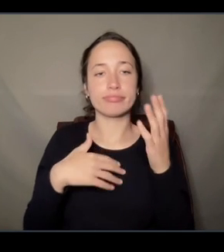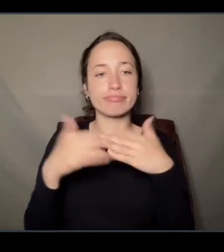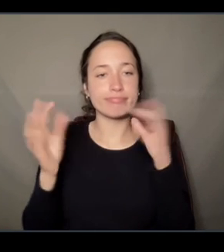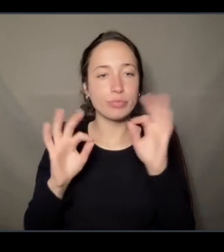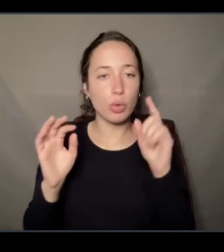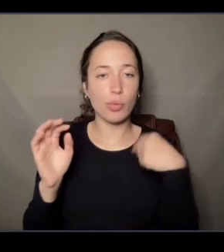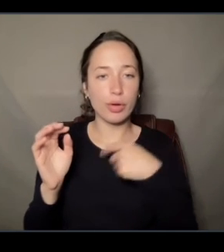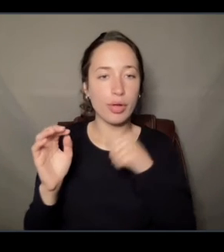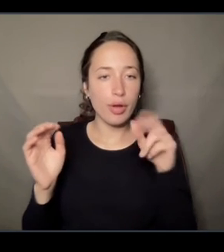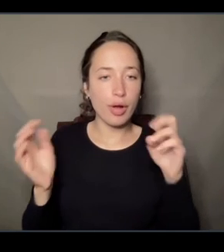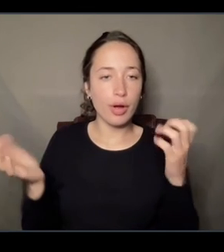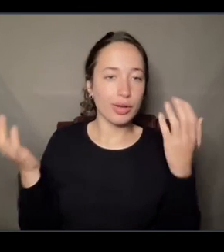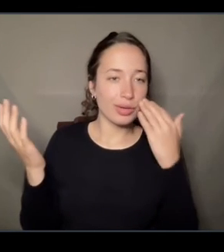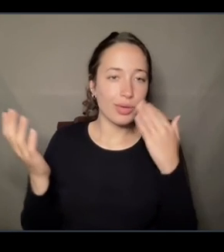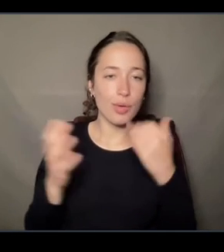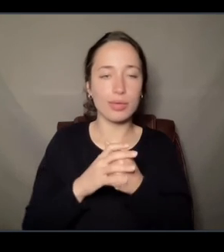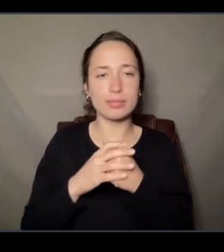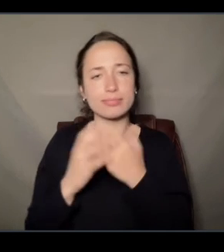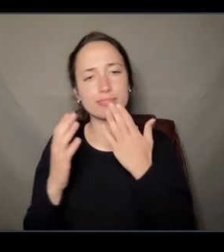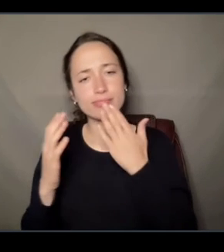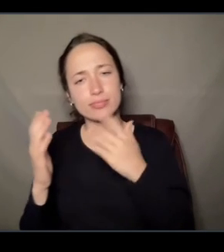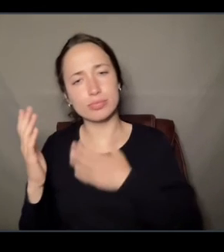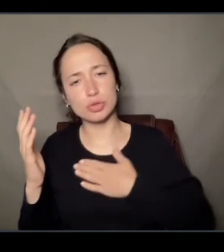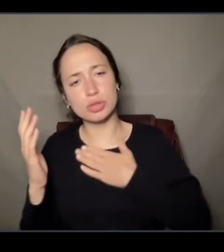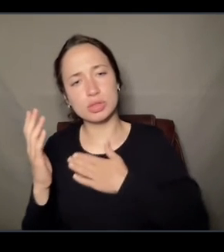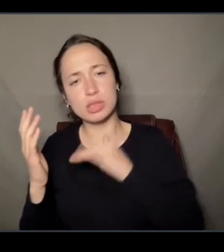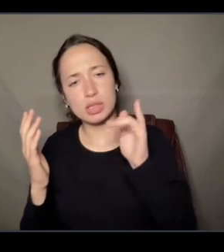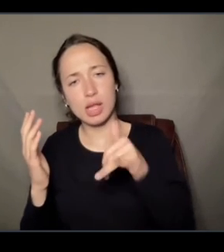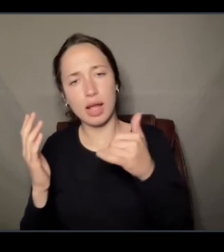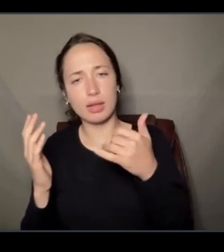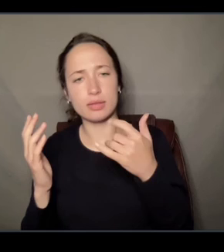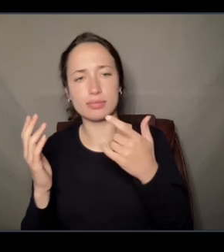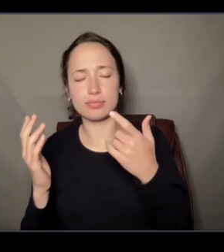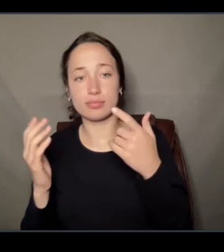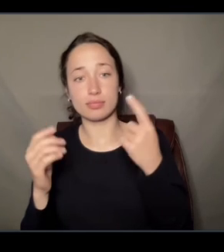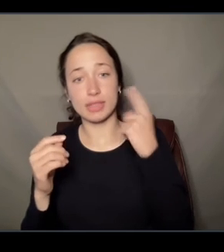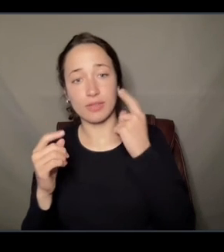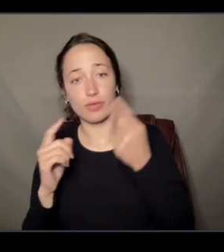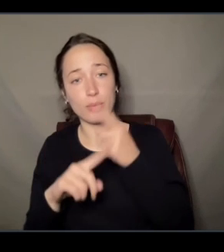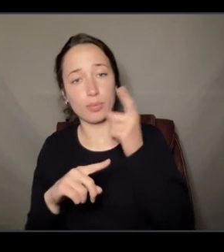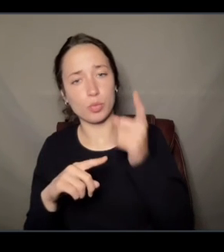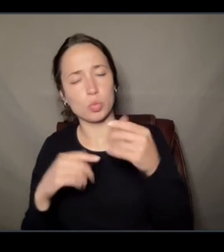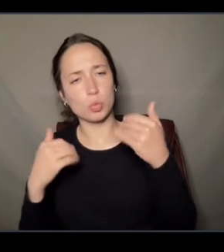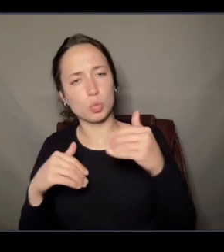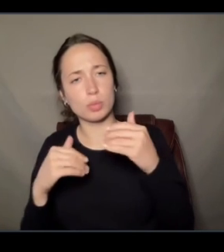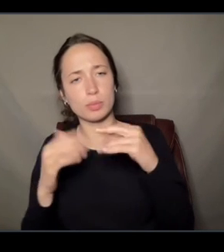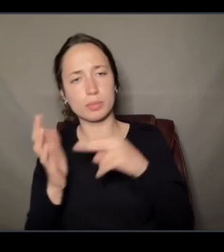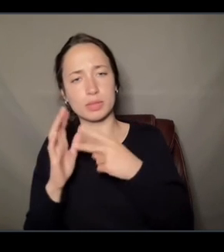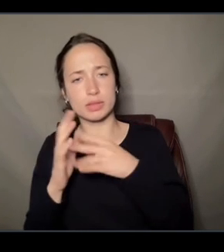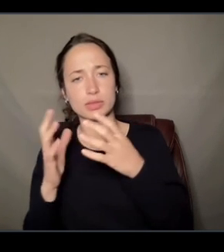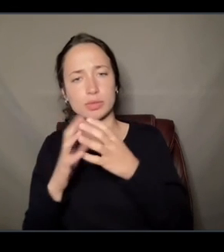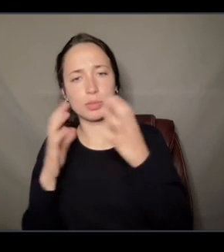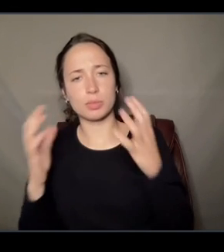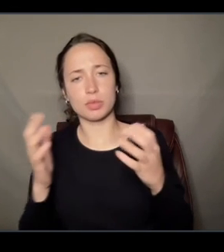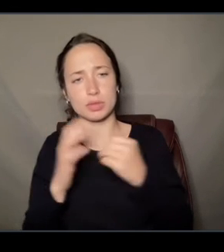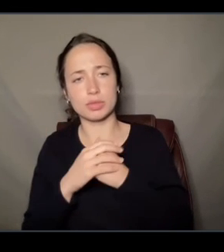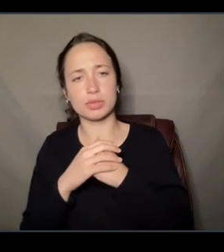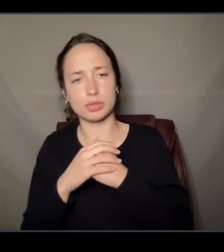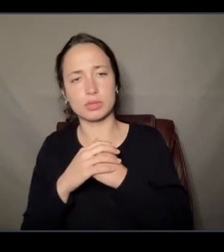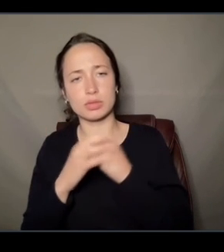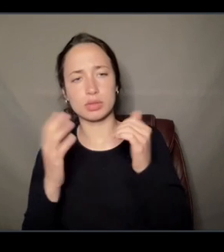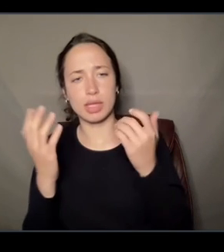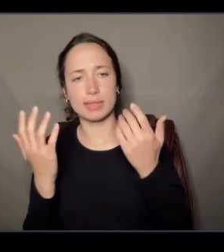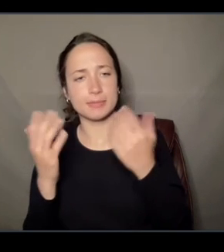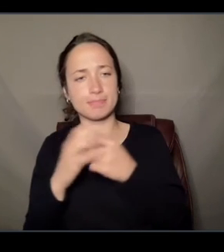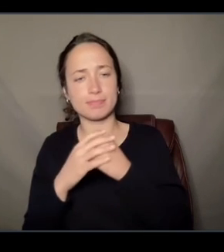come from. Thank you. Yeah. Really appreciate that. I mean, and to hear it coming from you means so much.